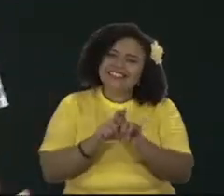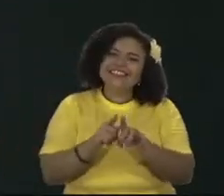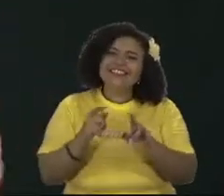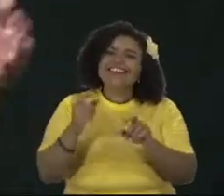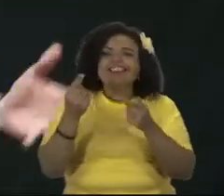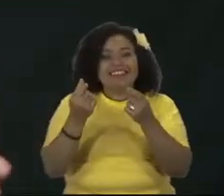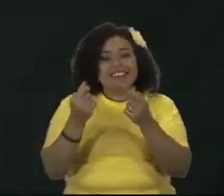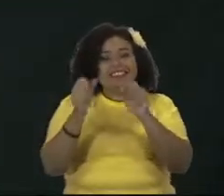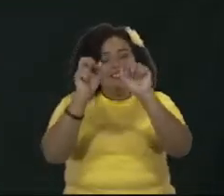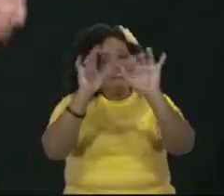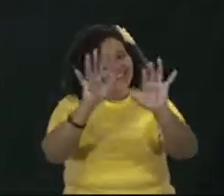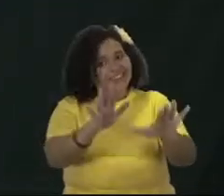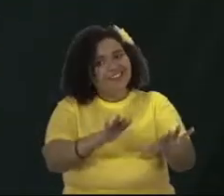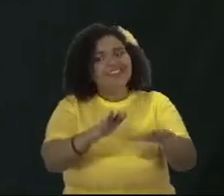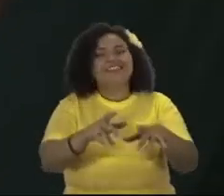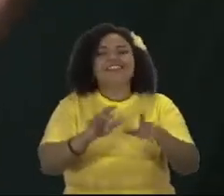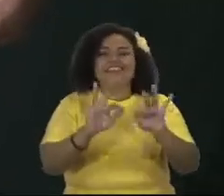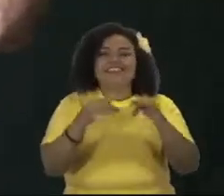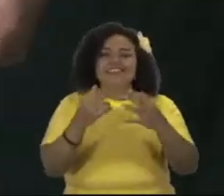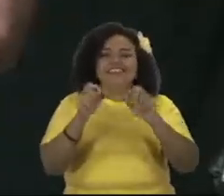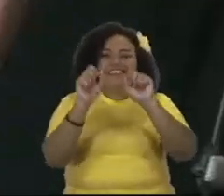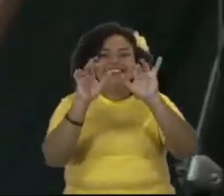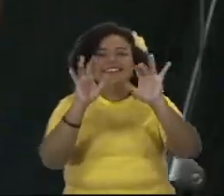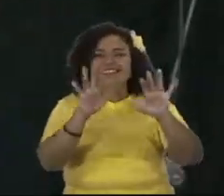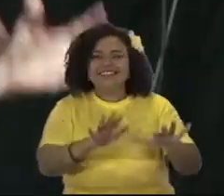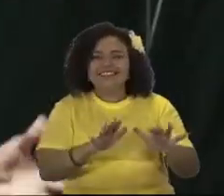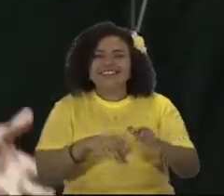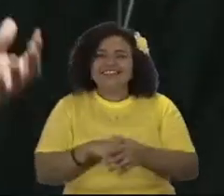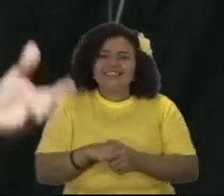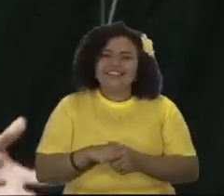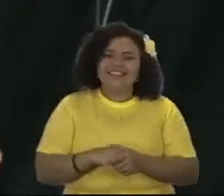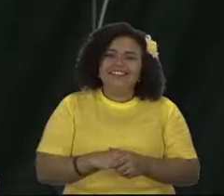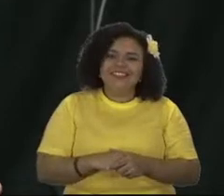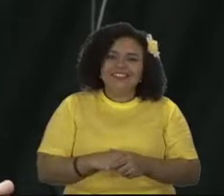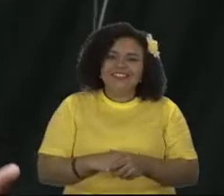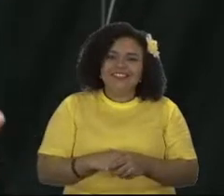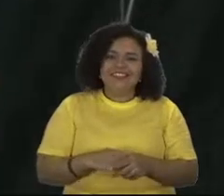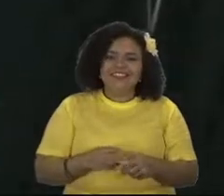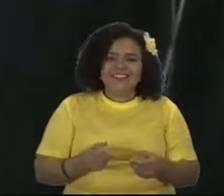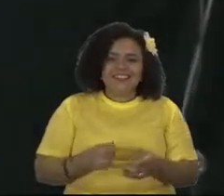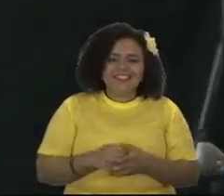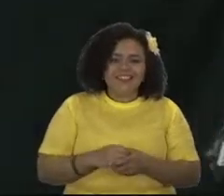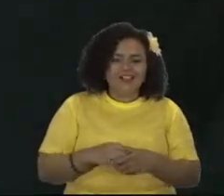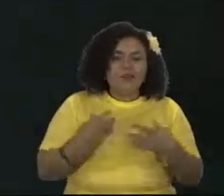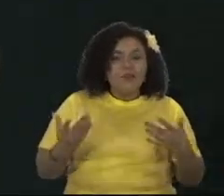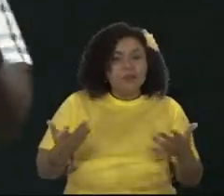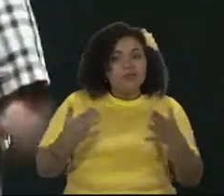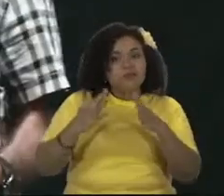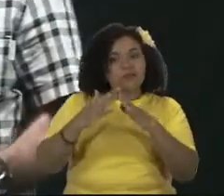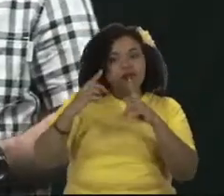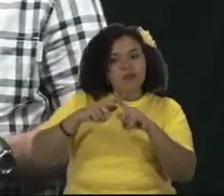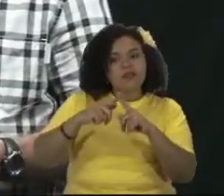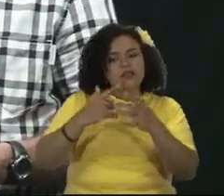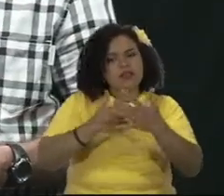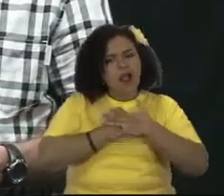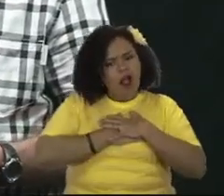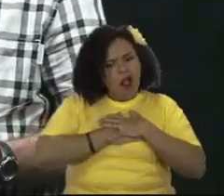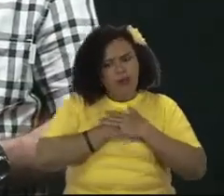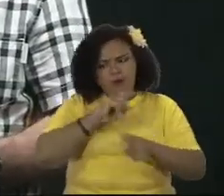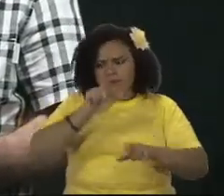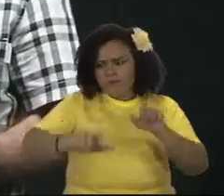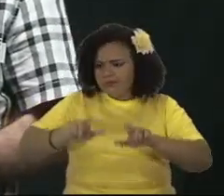Anyway. You know why you're a blessing that much with a dynamic church that likes you?